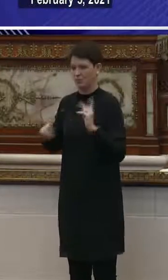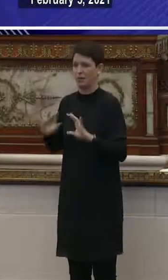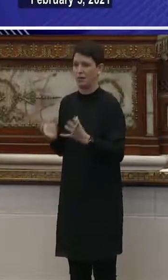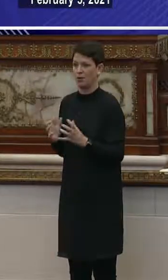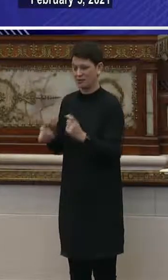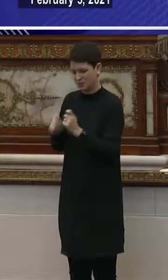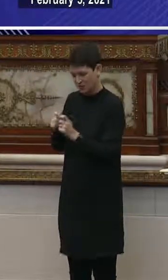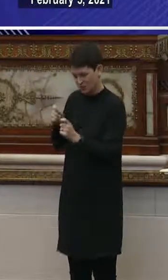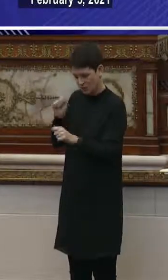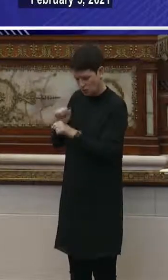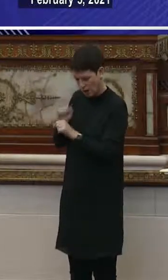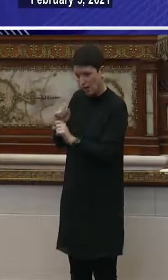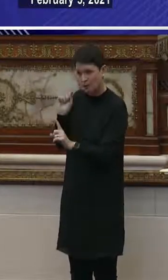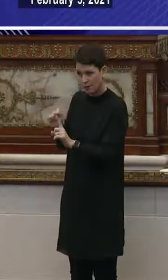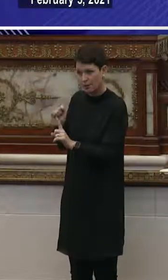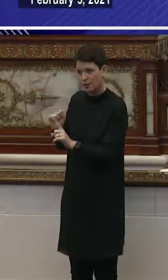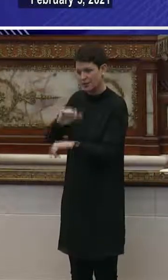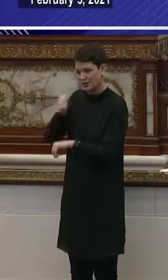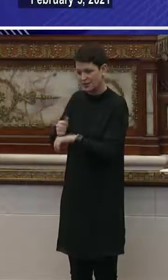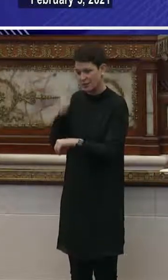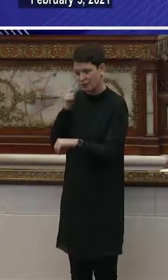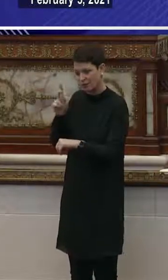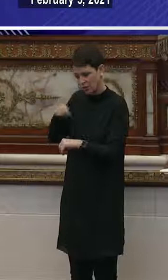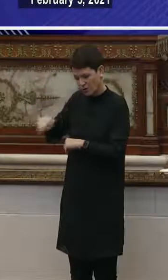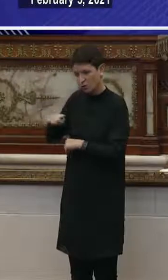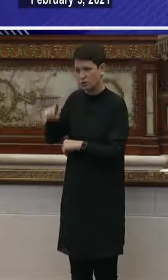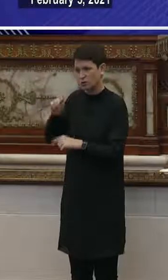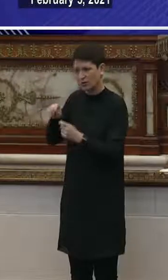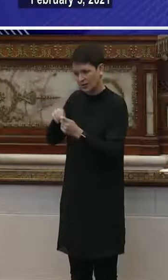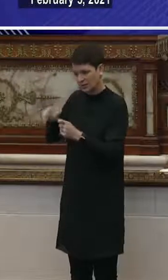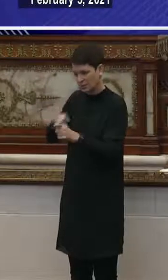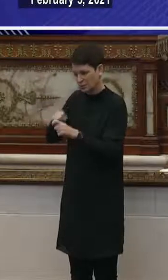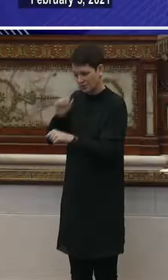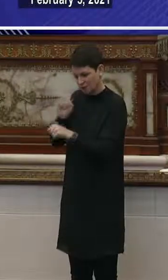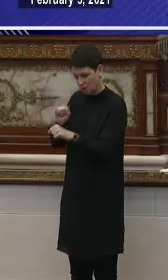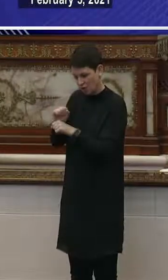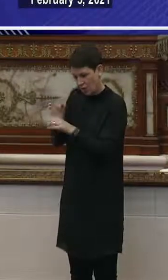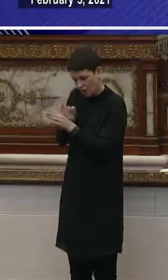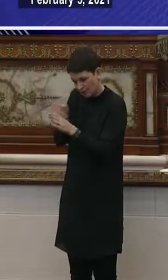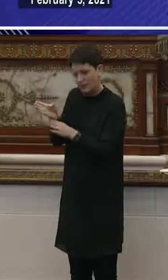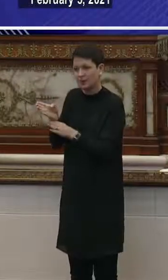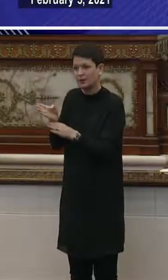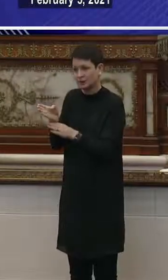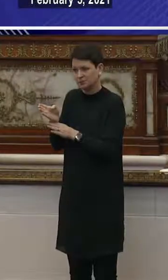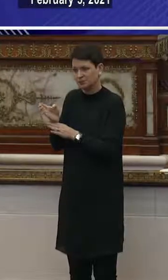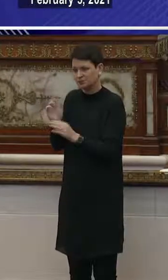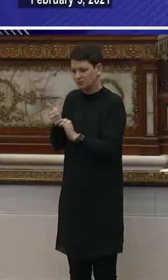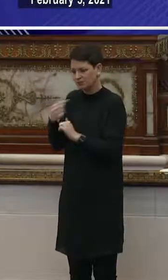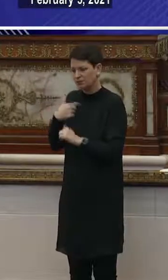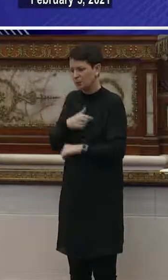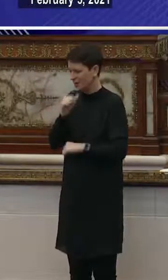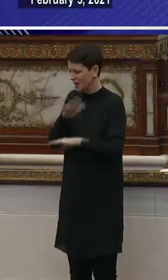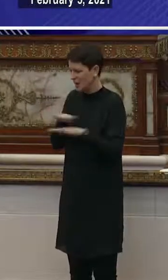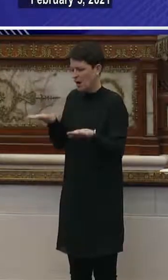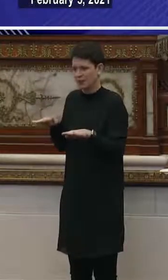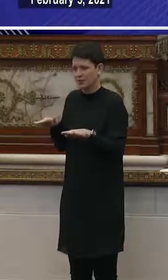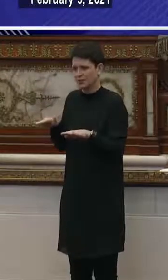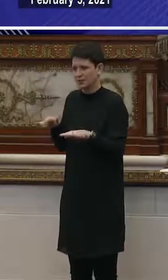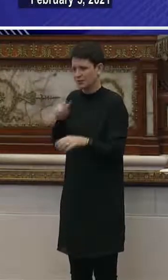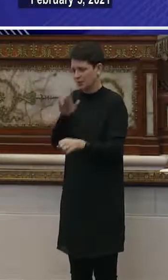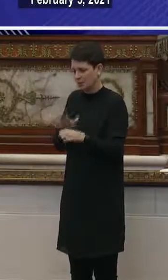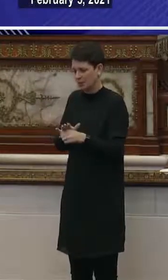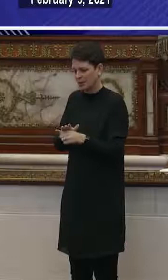occupation, if this site was set up for those who were in a particular occupation, then how could we not